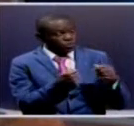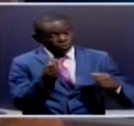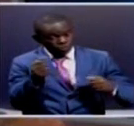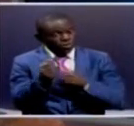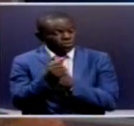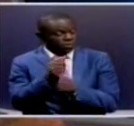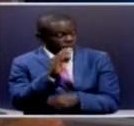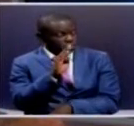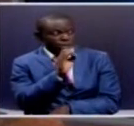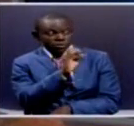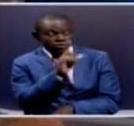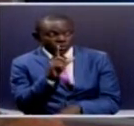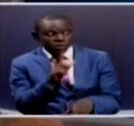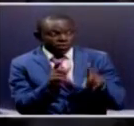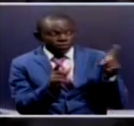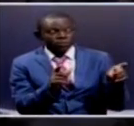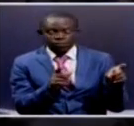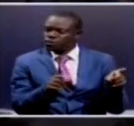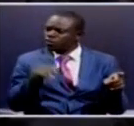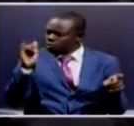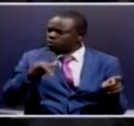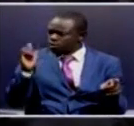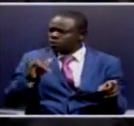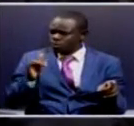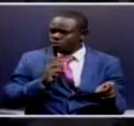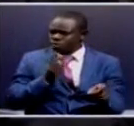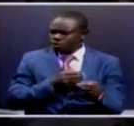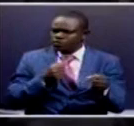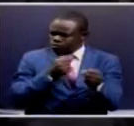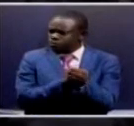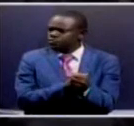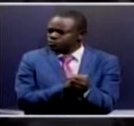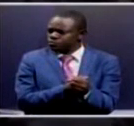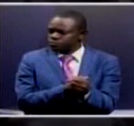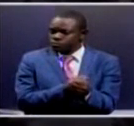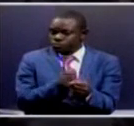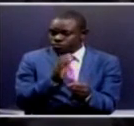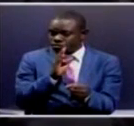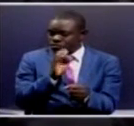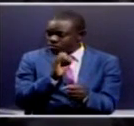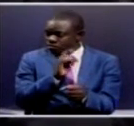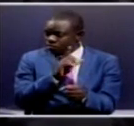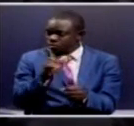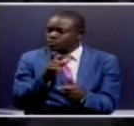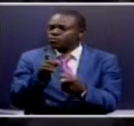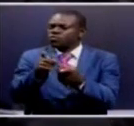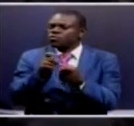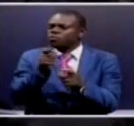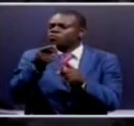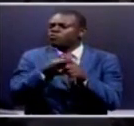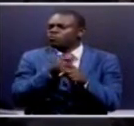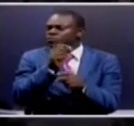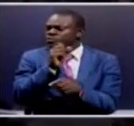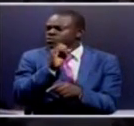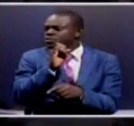bill? We do, because it is predicated on the Siavonga resolutions. So we are